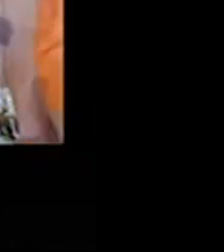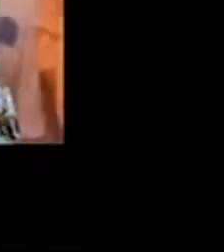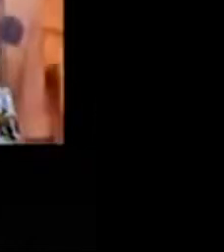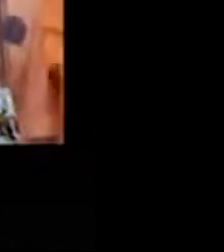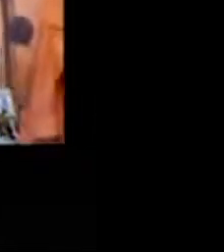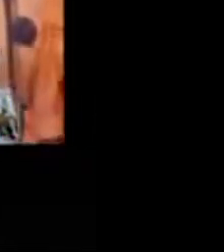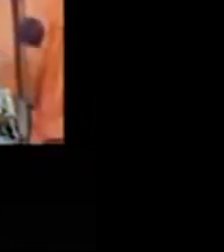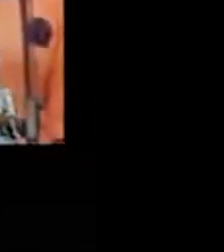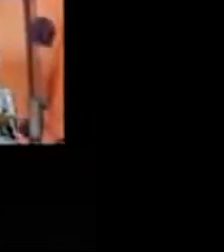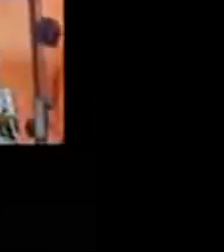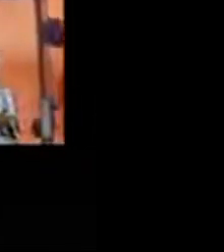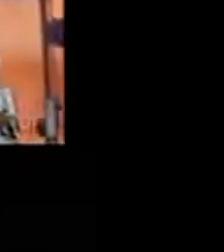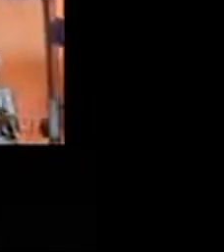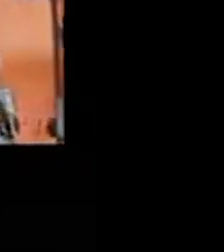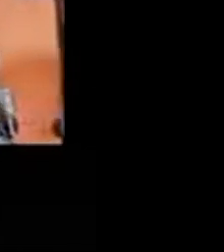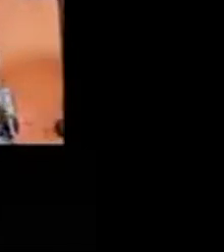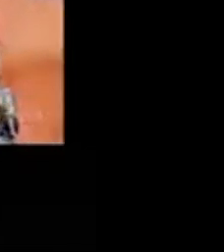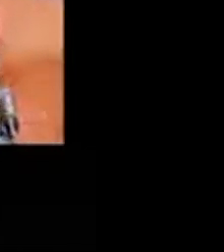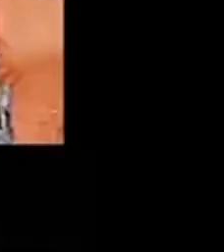longer